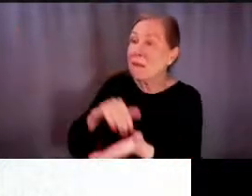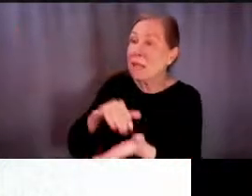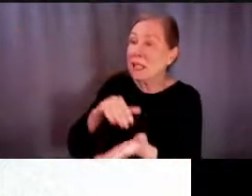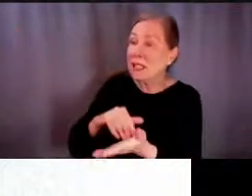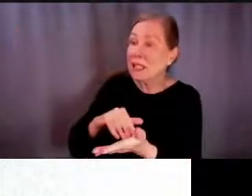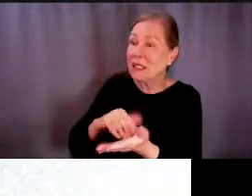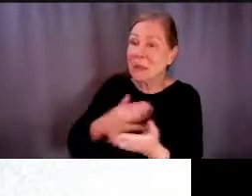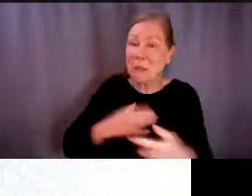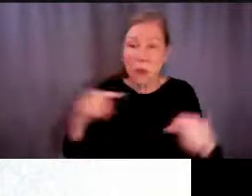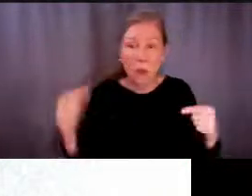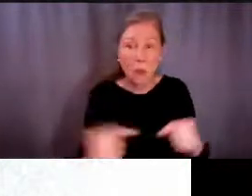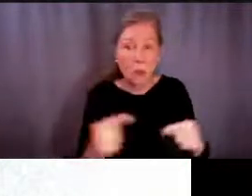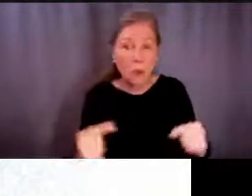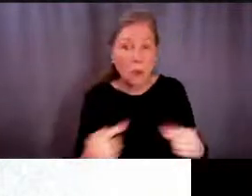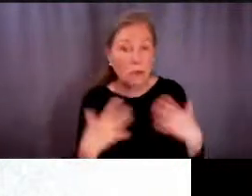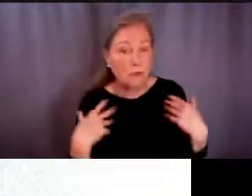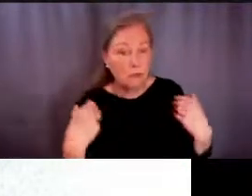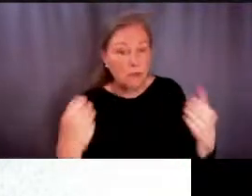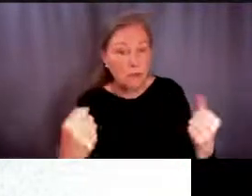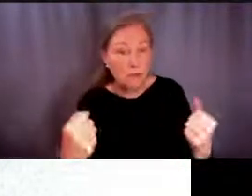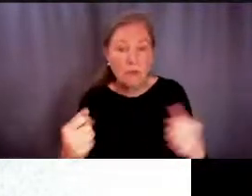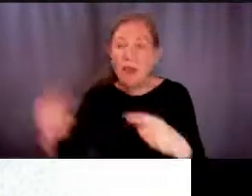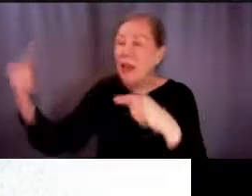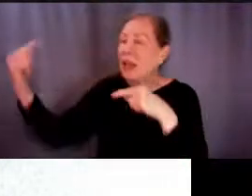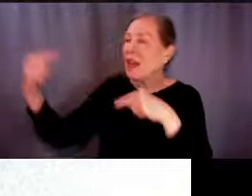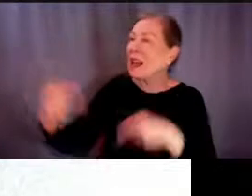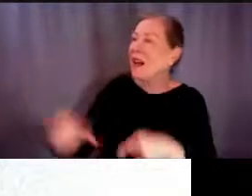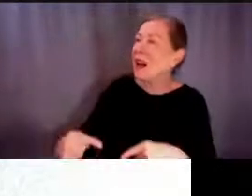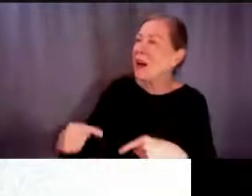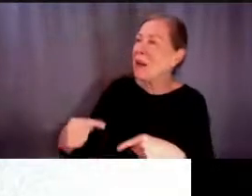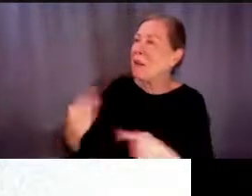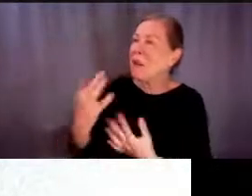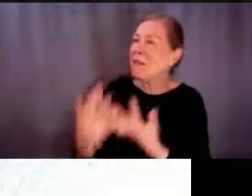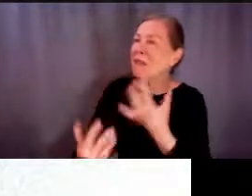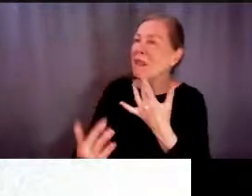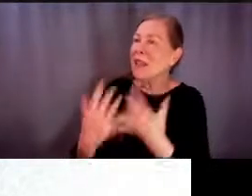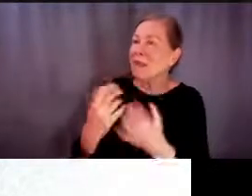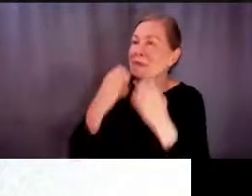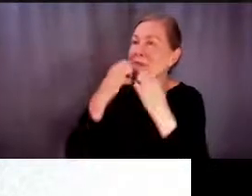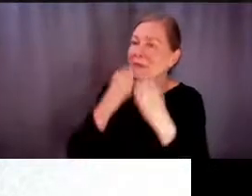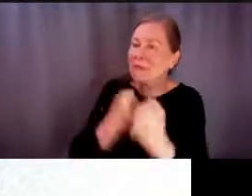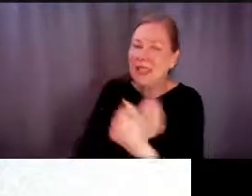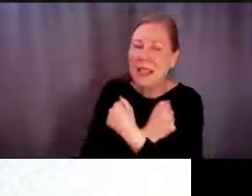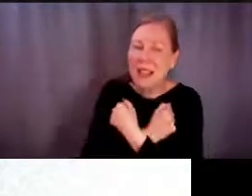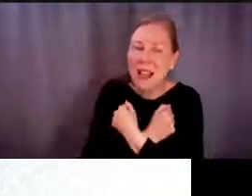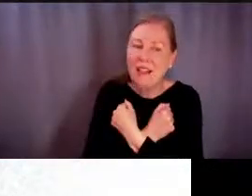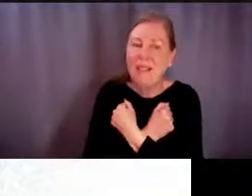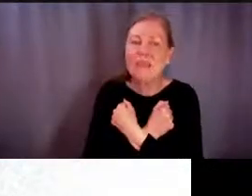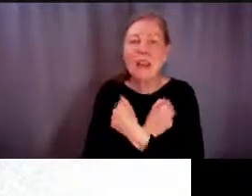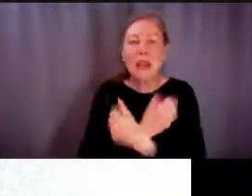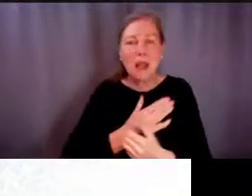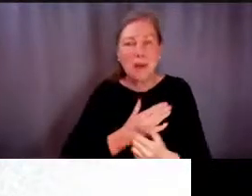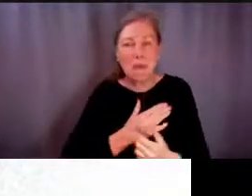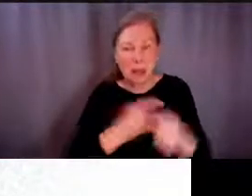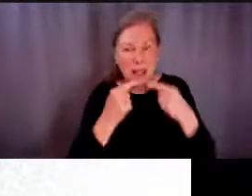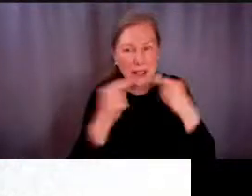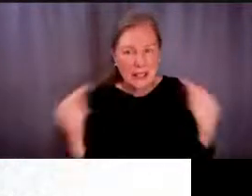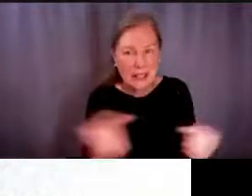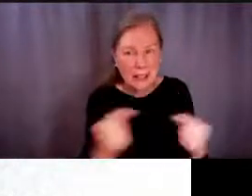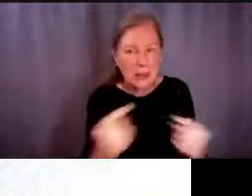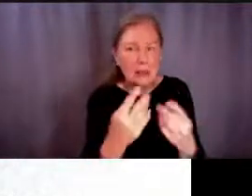heal my wounds. Come, flame of divine love, and burn up the thorns of my